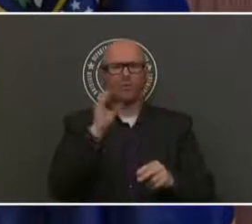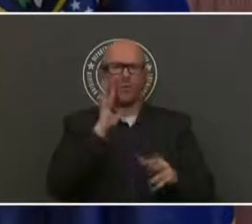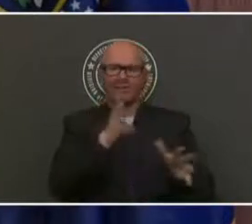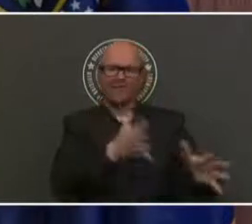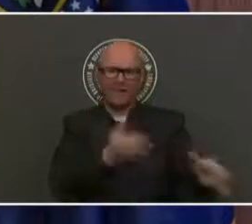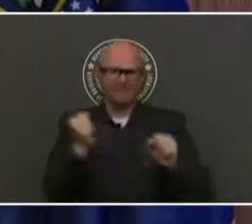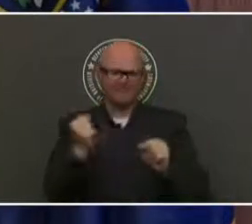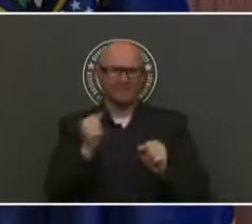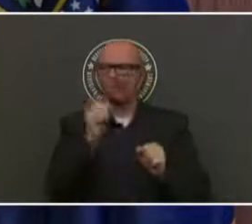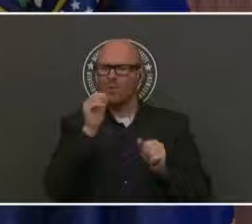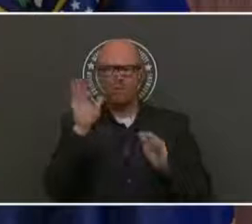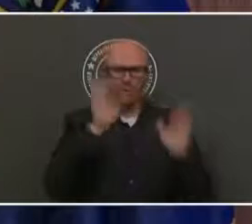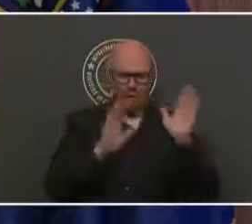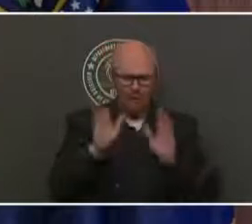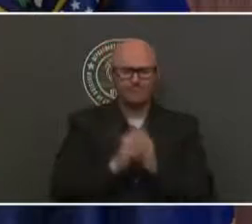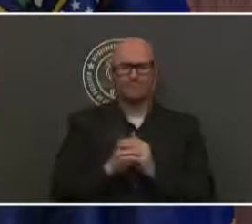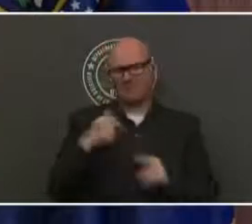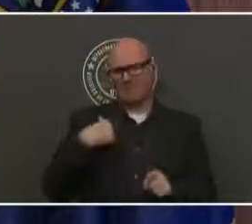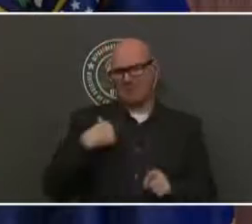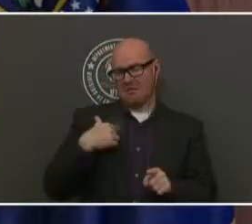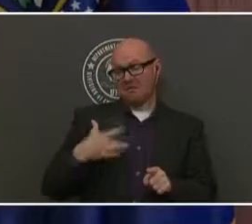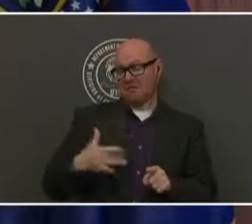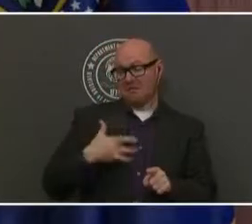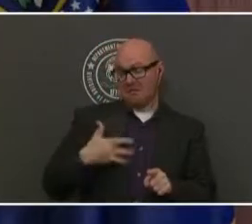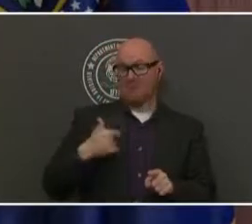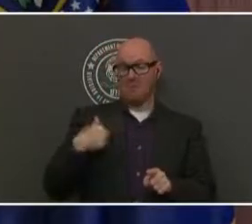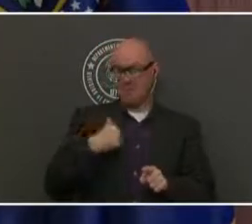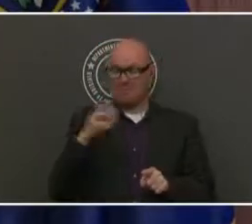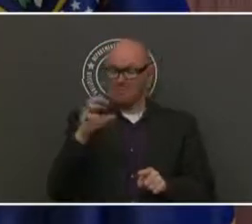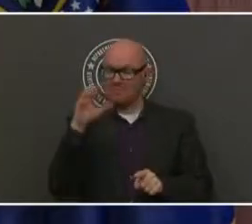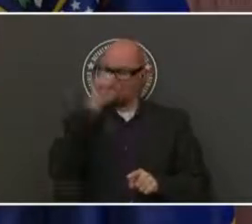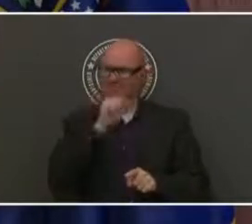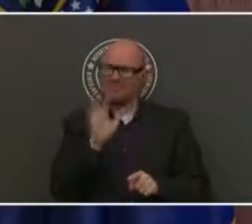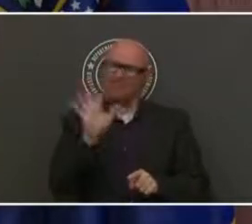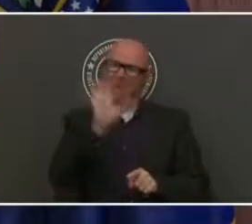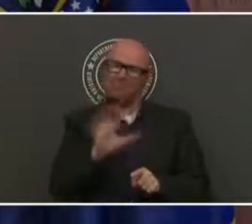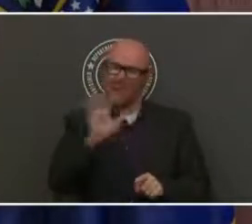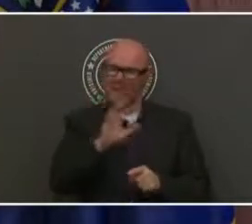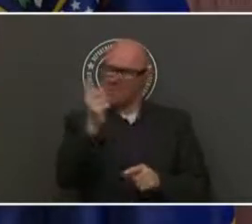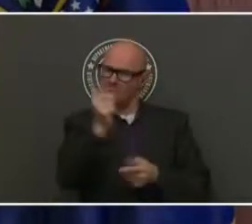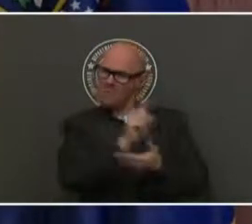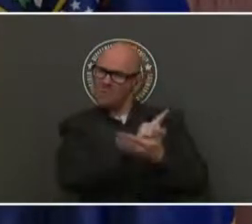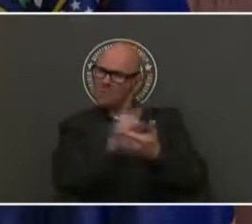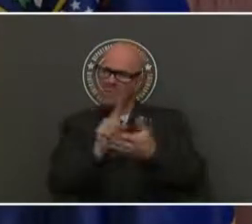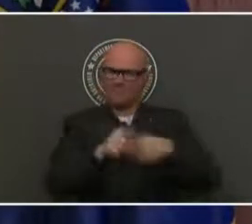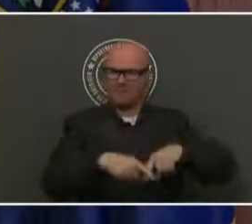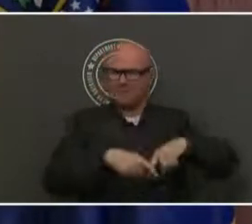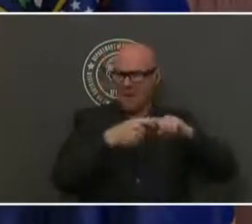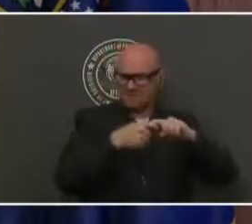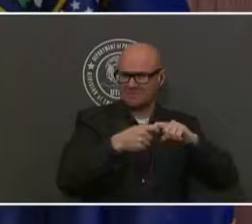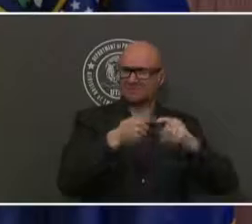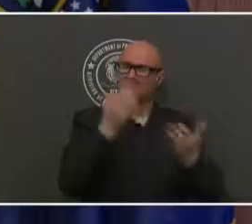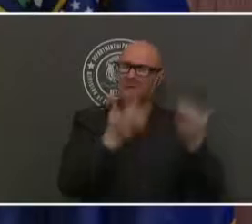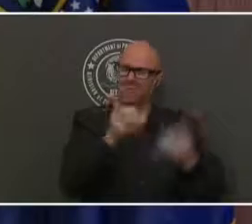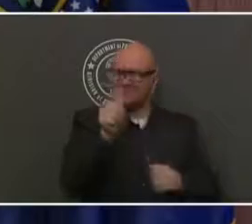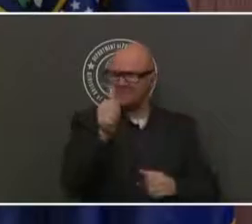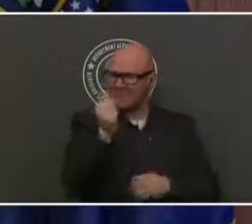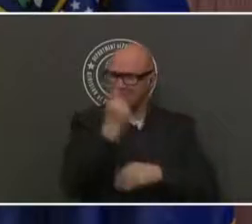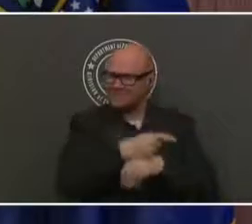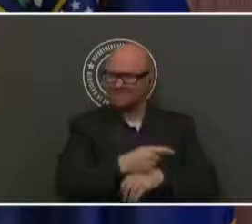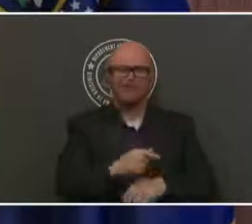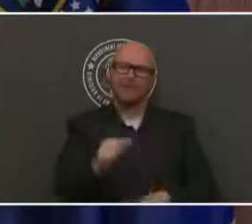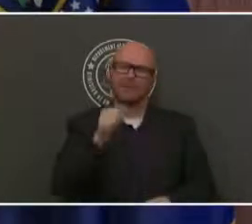quickly as possible. We anticipate from what that it will be a week or a little more than that, but we're not talking months.